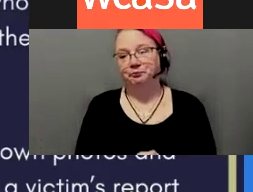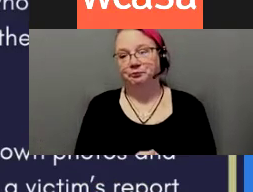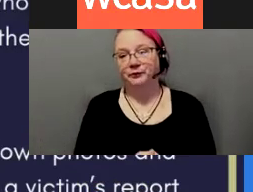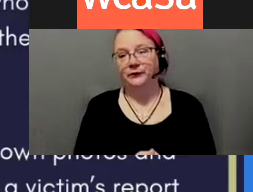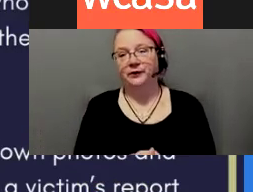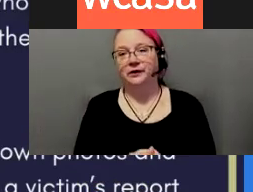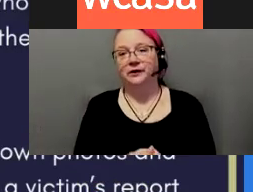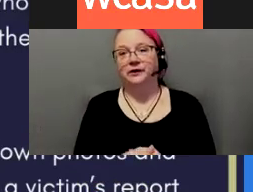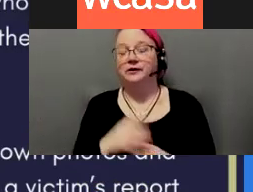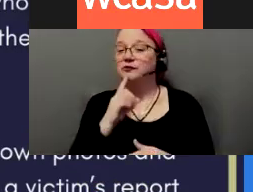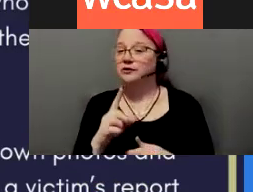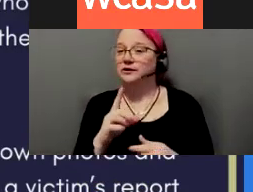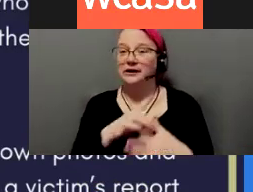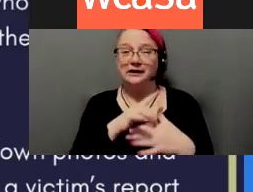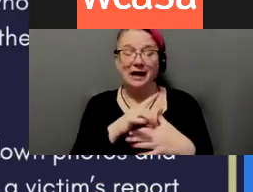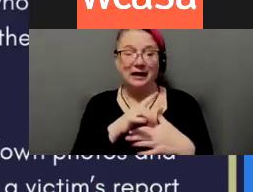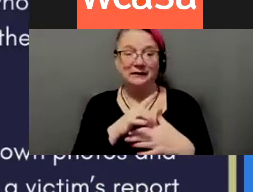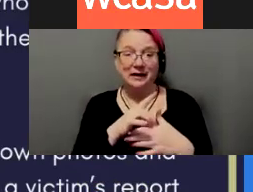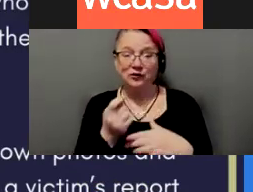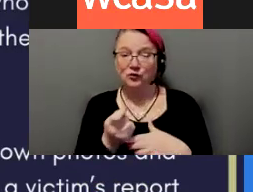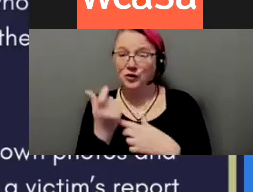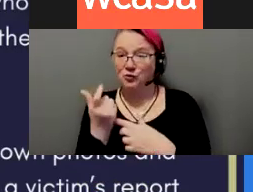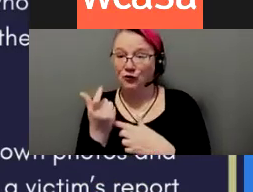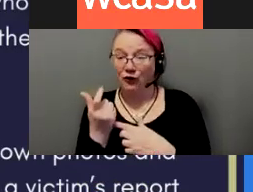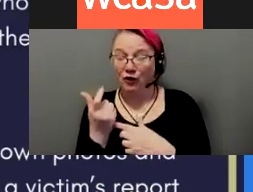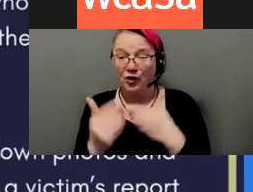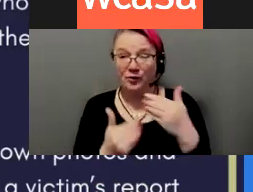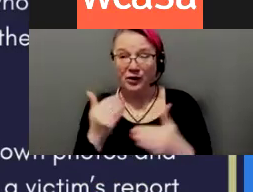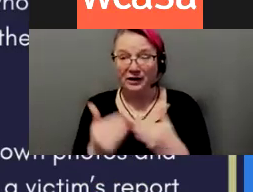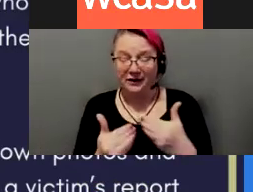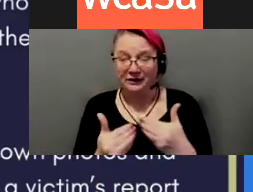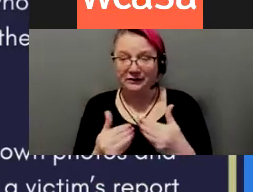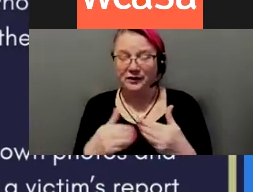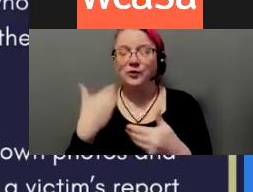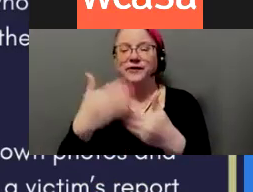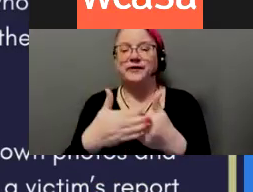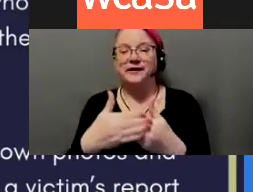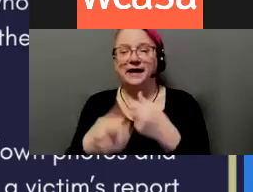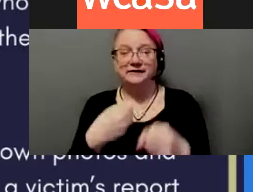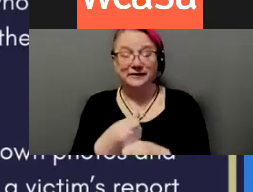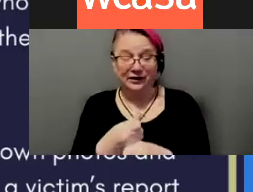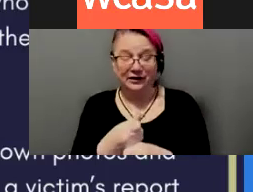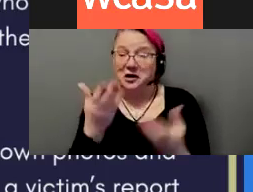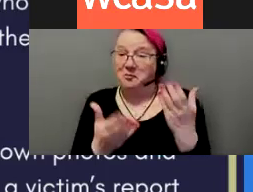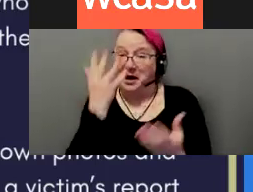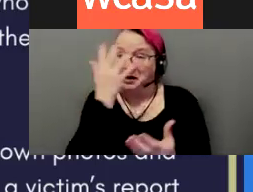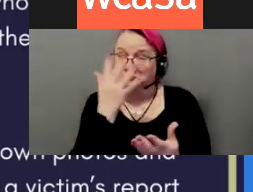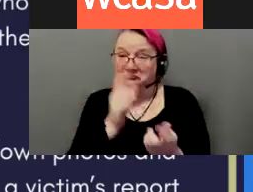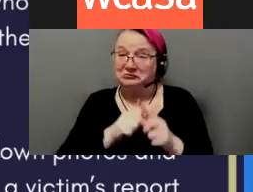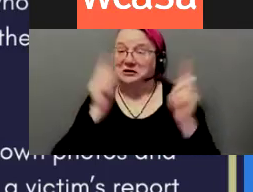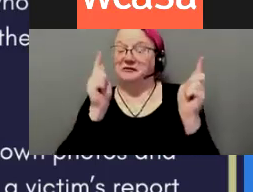Long story short, content removal processes might look a lot different within the next year. And we'll keep you updated as those changes